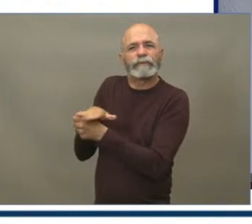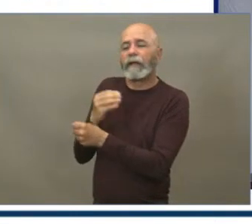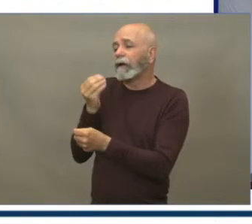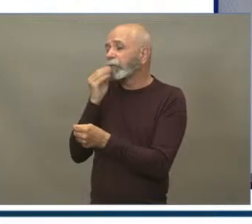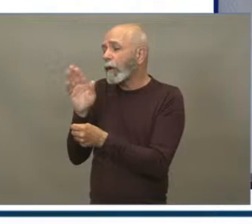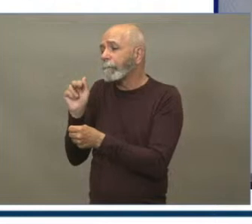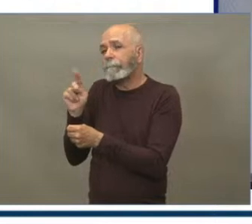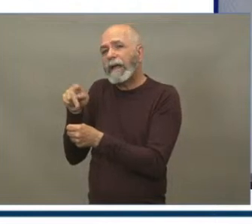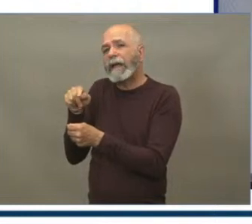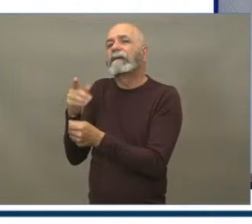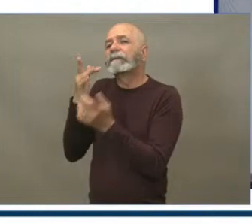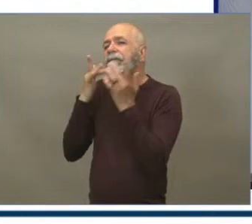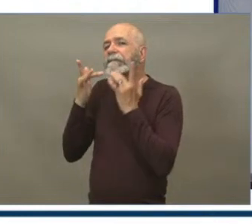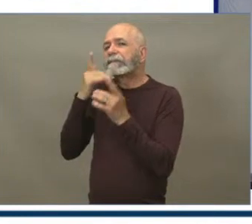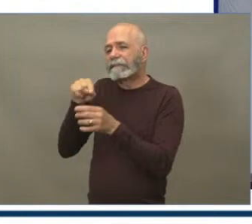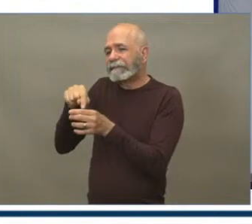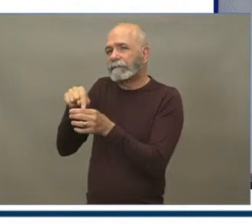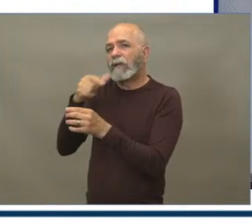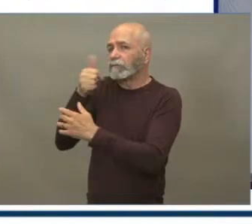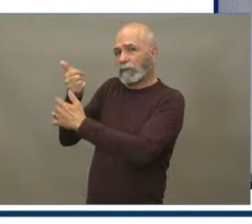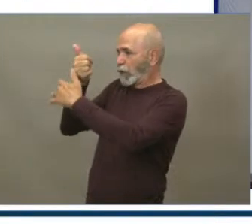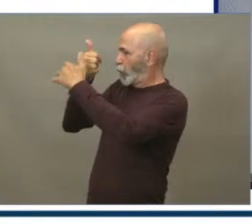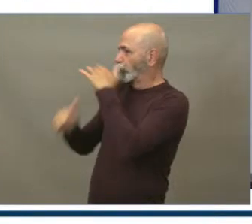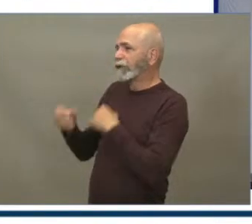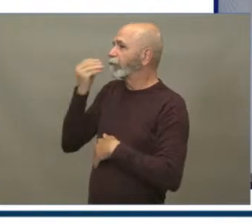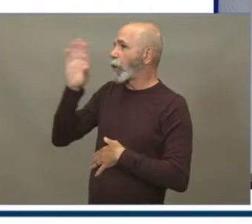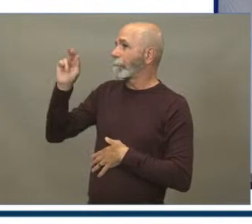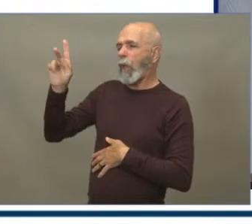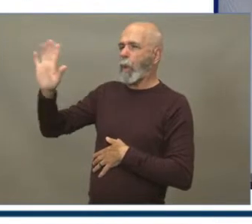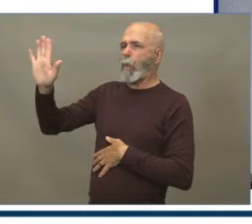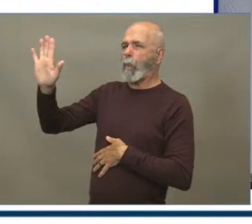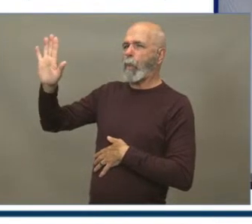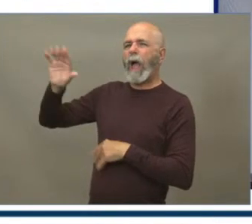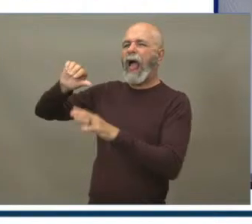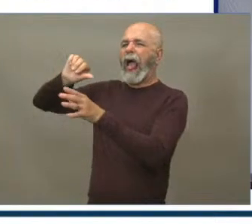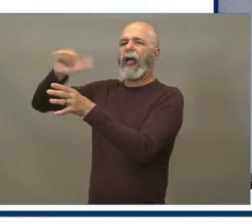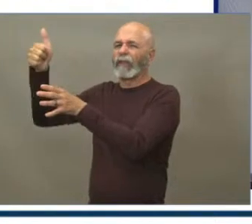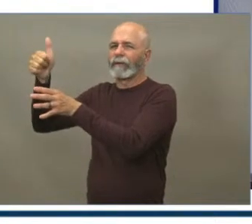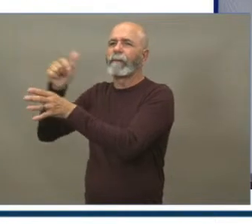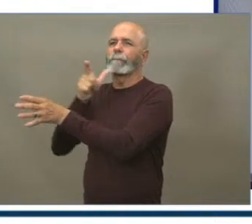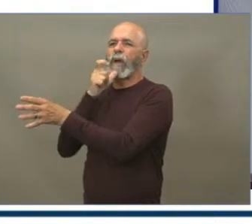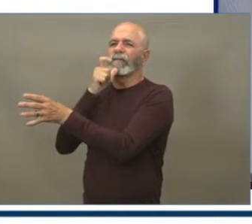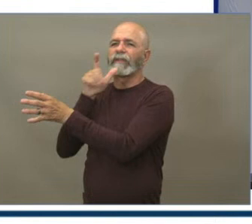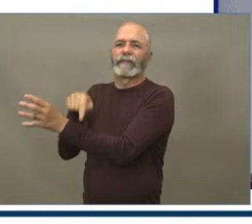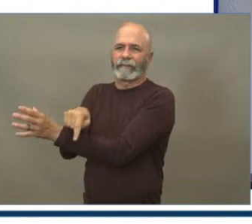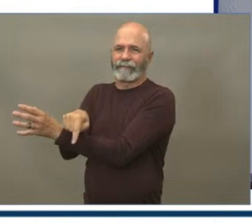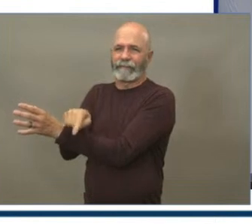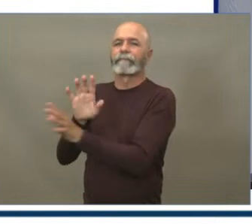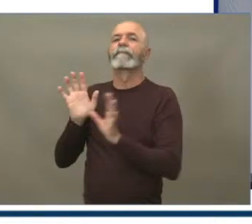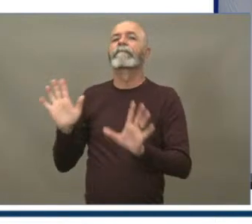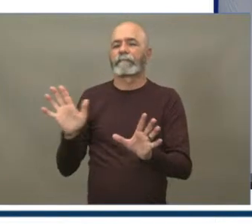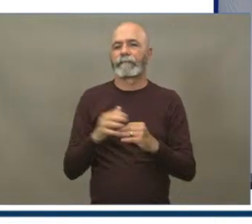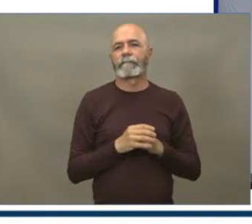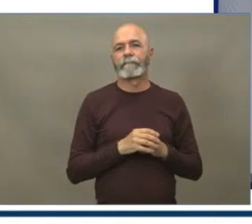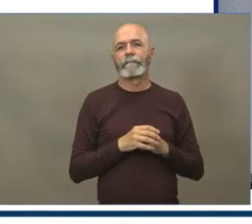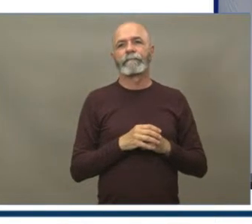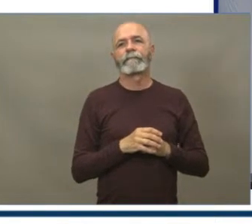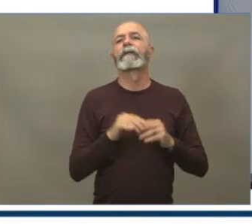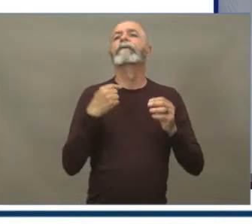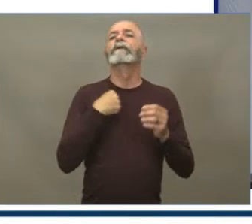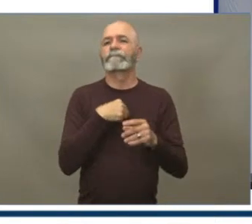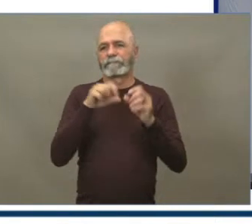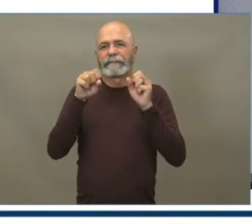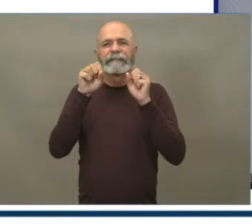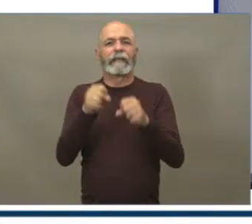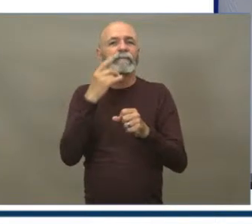with Feed Nova Scotia. So hopefully this investment helps with Nova Scotians that are challenged to find food, and you can call